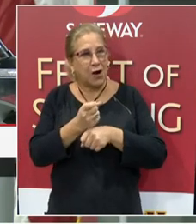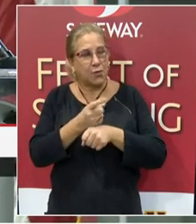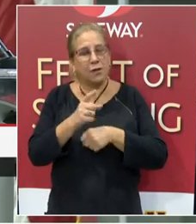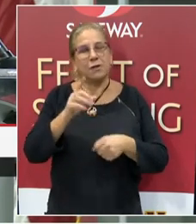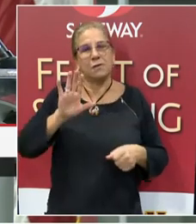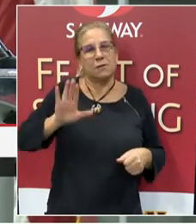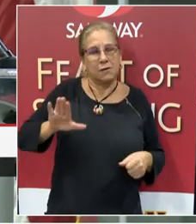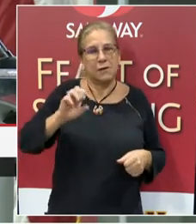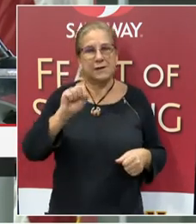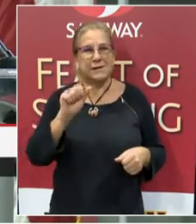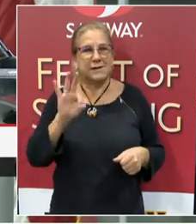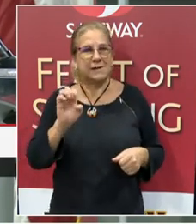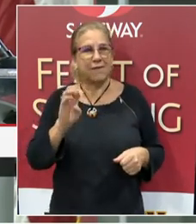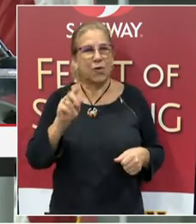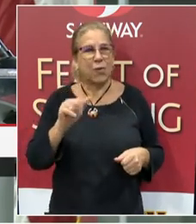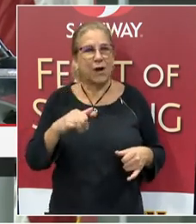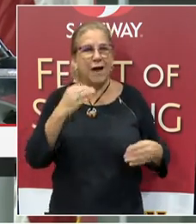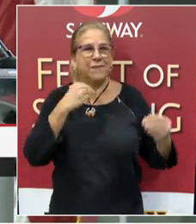Is she here?